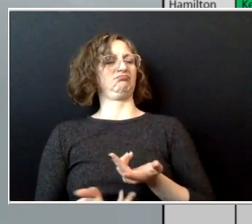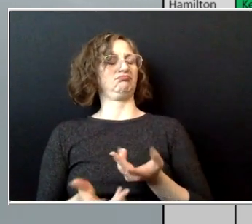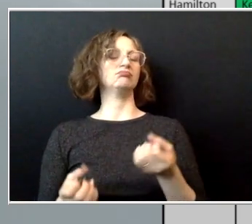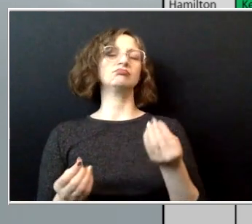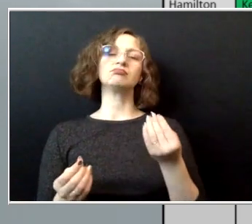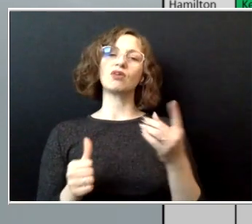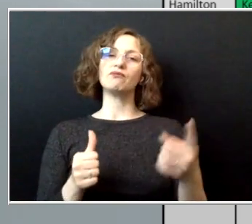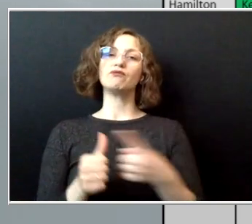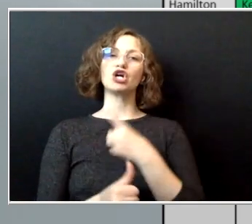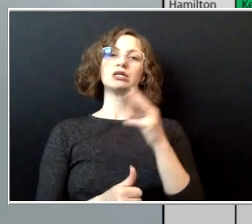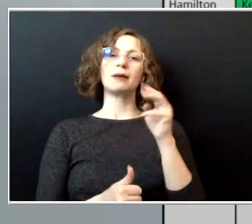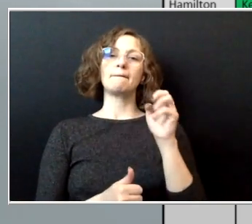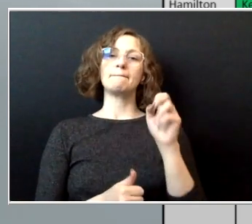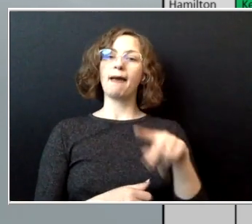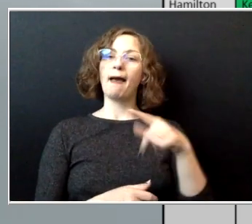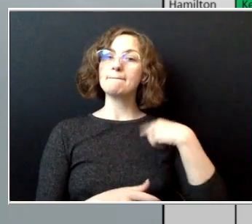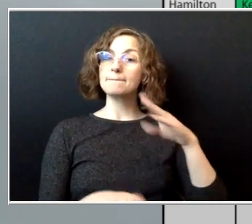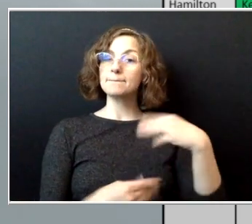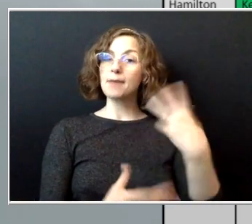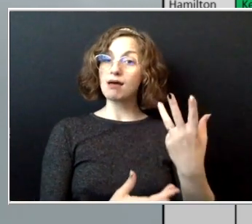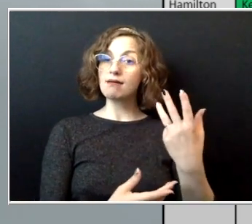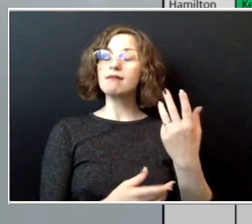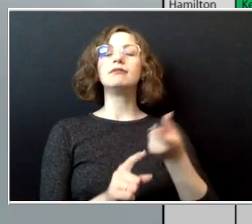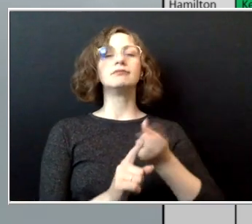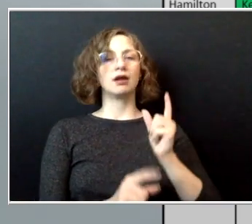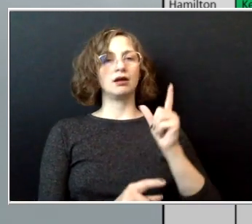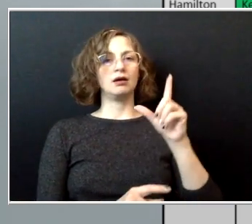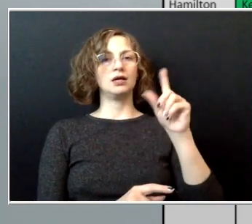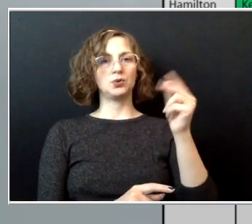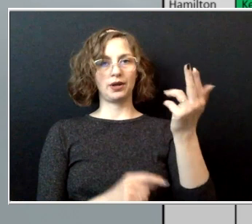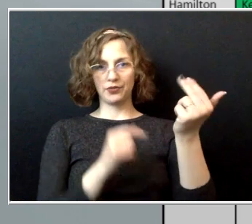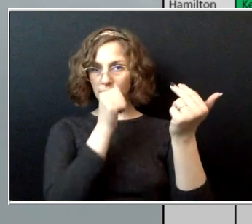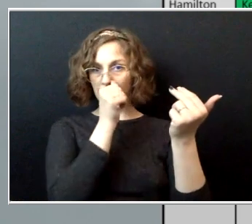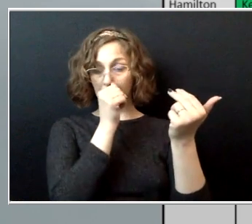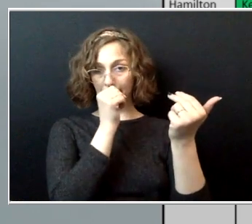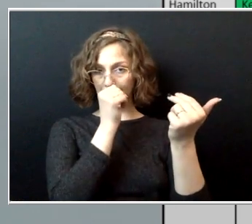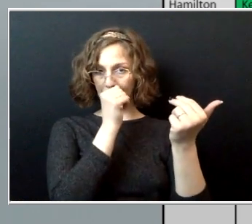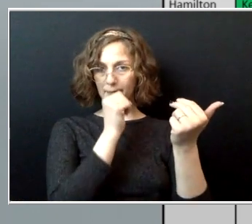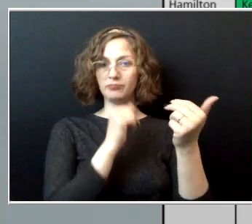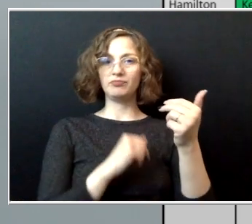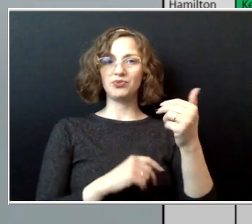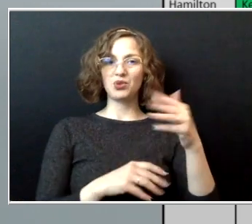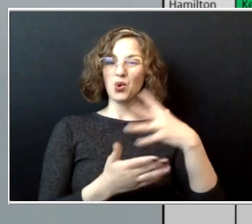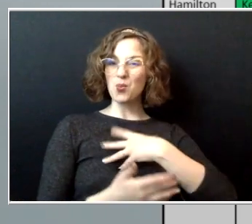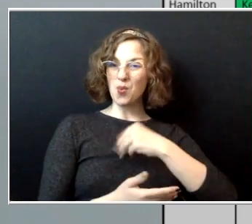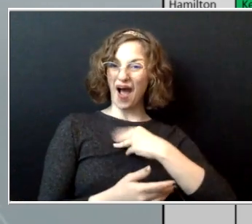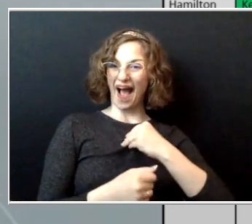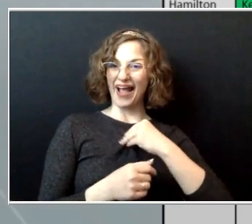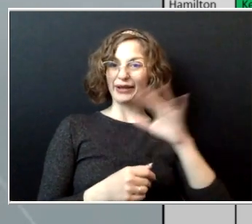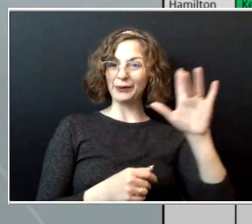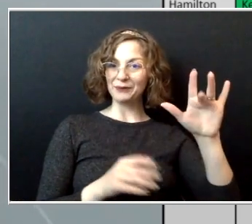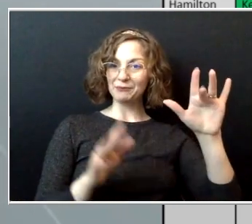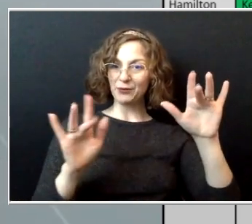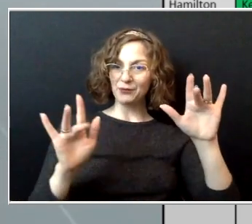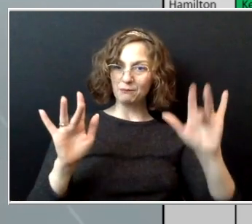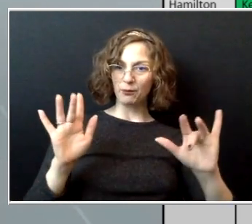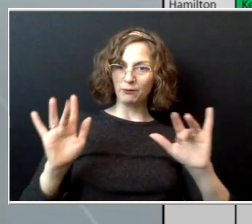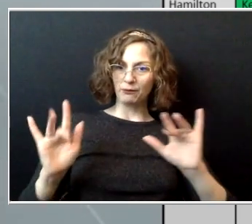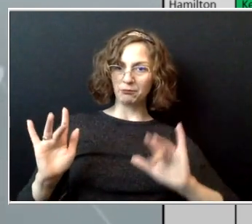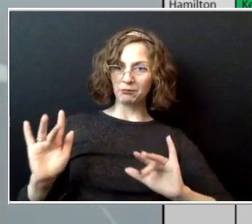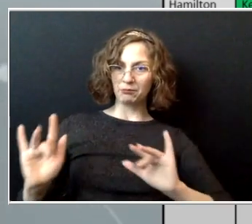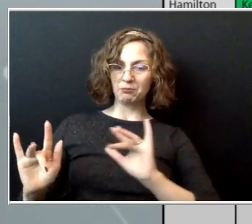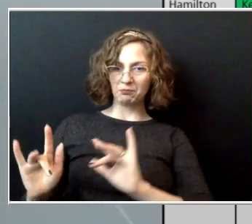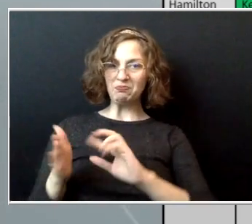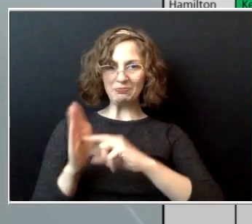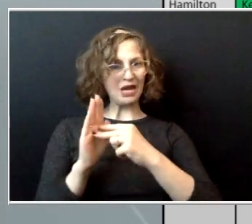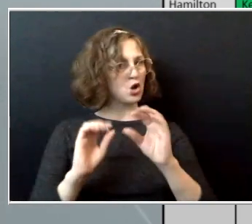is a map that in 2013, the blank counties, the white counties there, had no providers for obstetrical